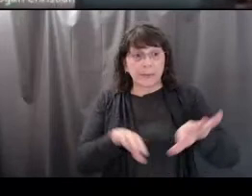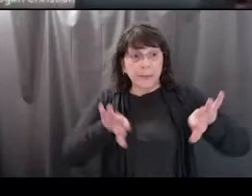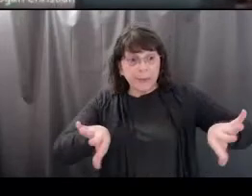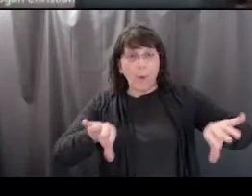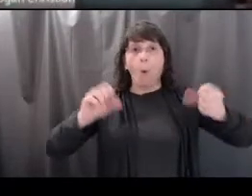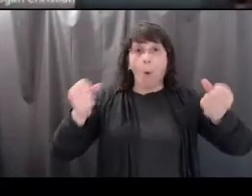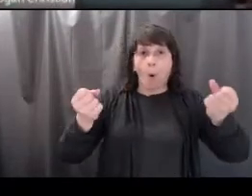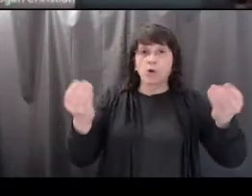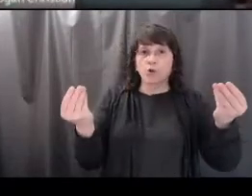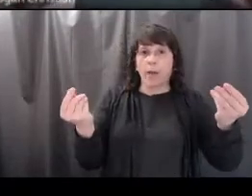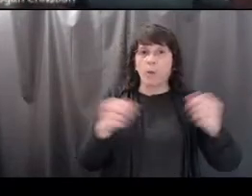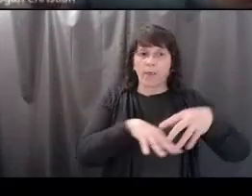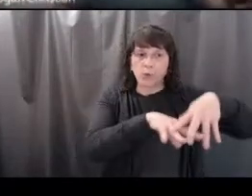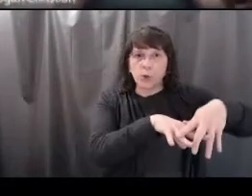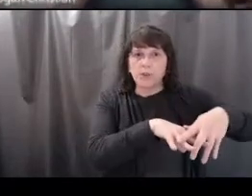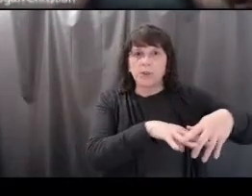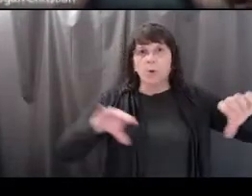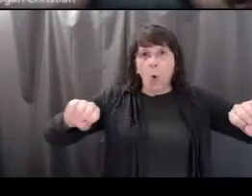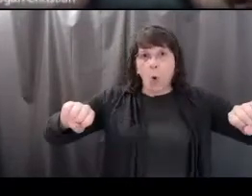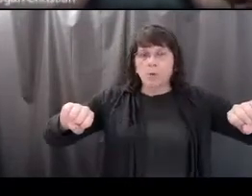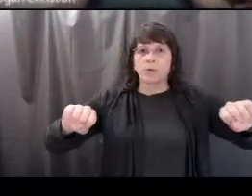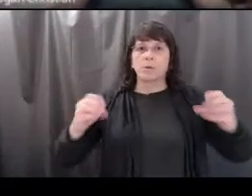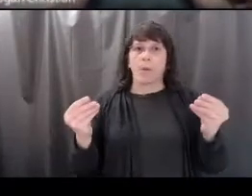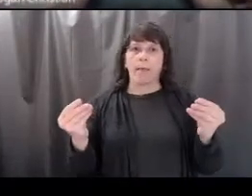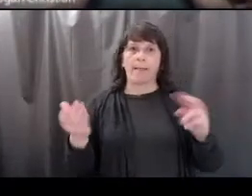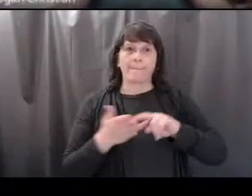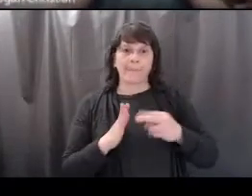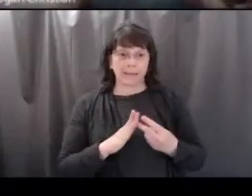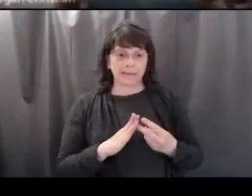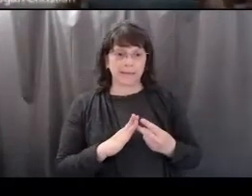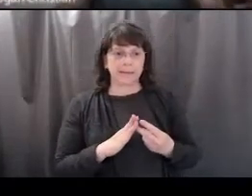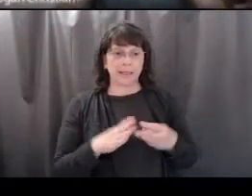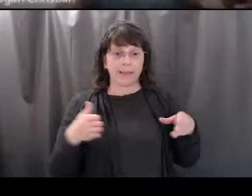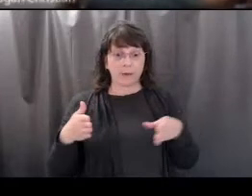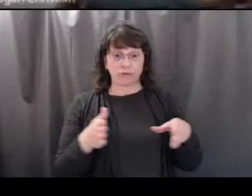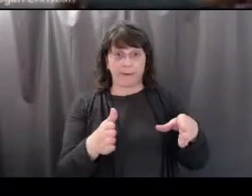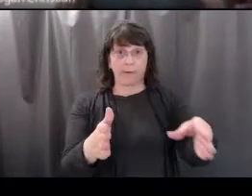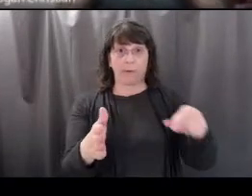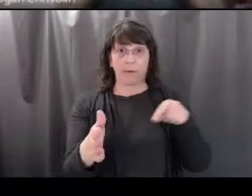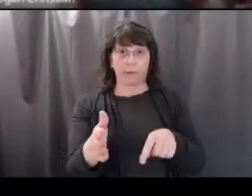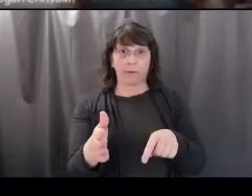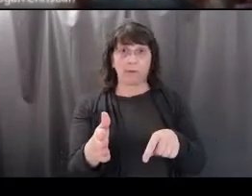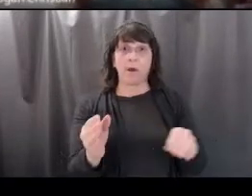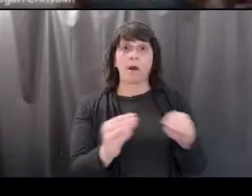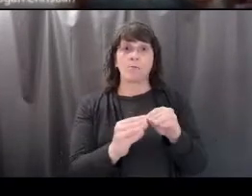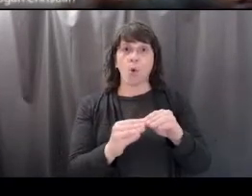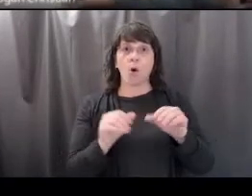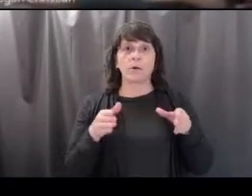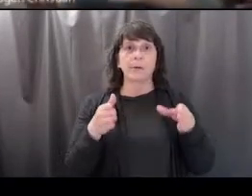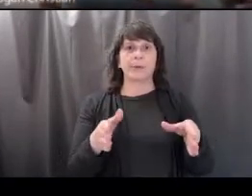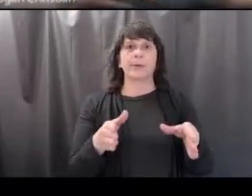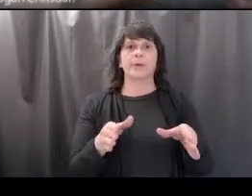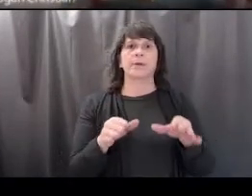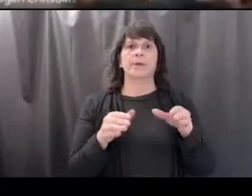those stream banks with their roots, and that makes it so that the channels of rivers stay more consistent instead